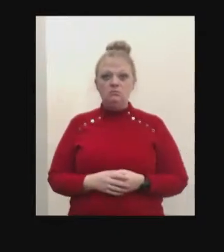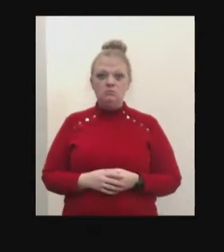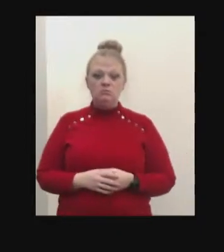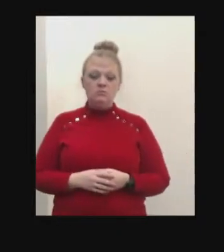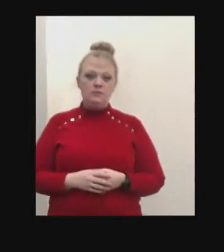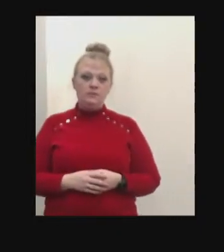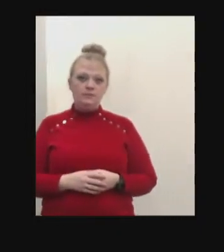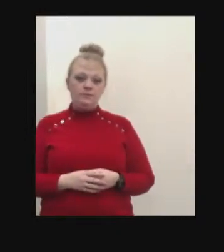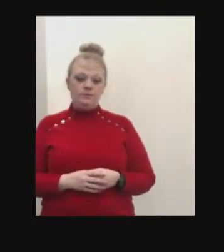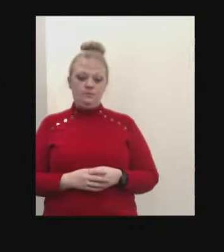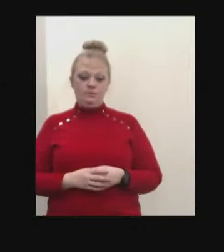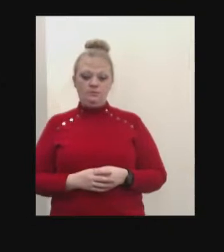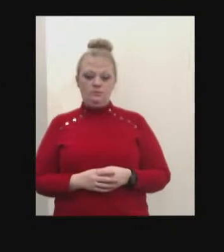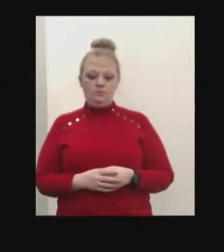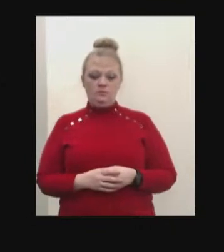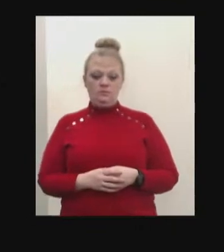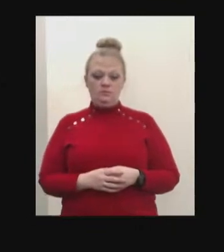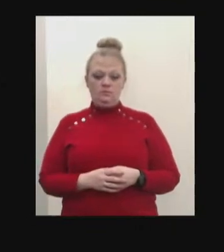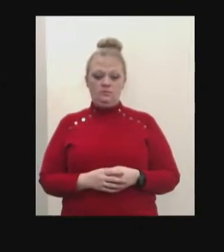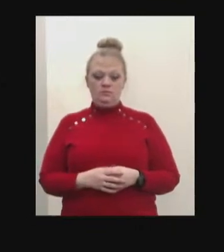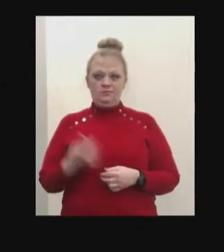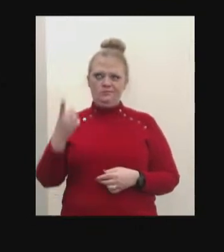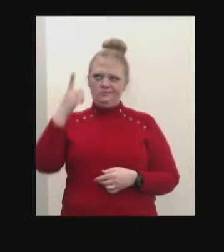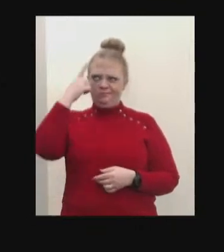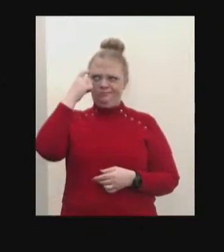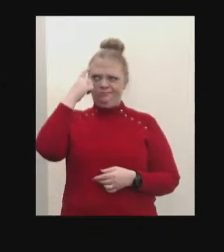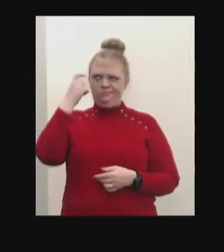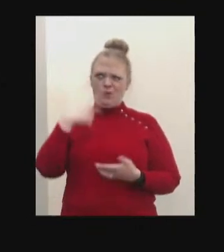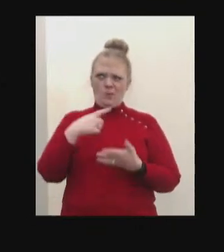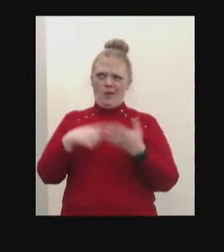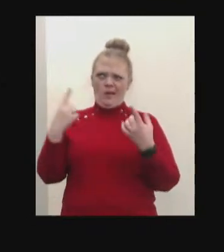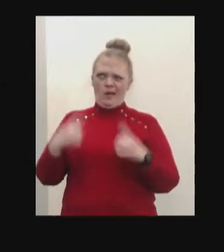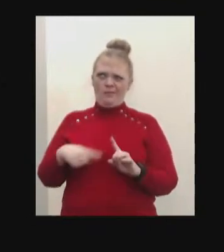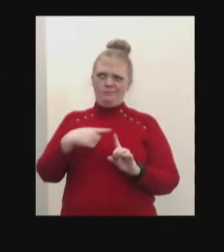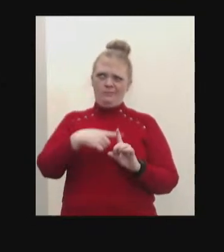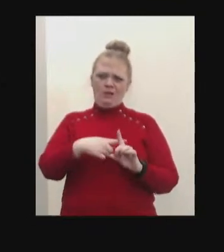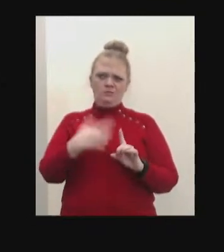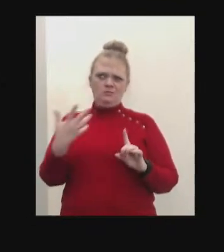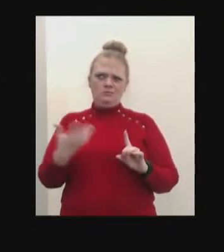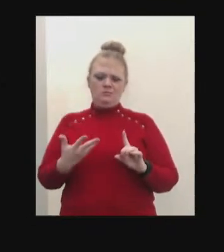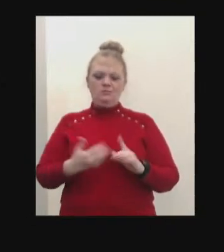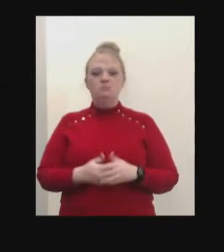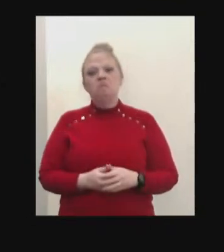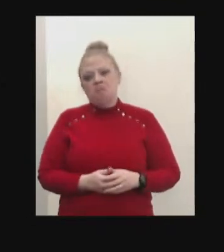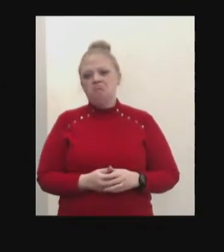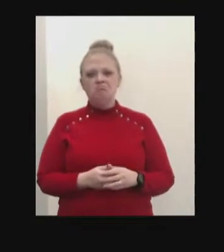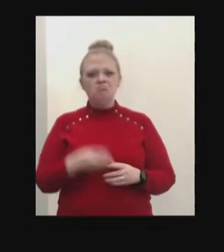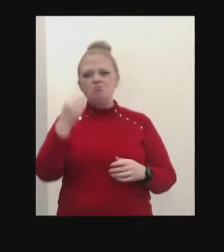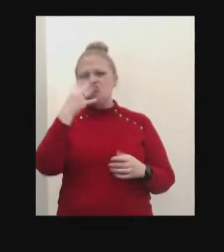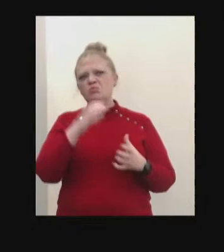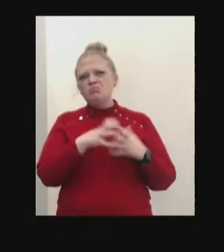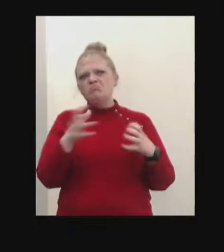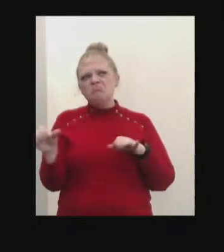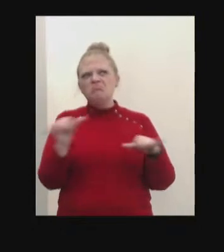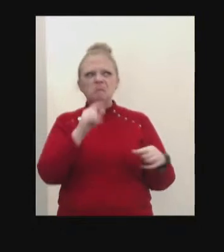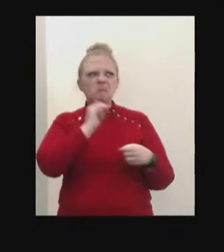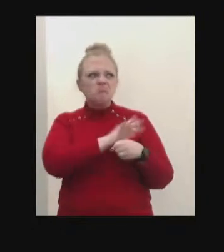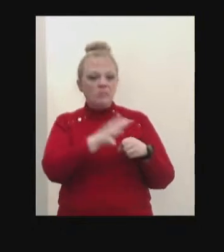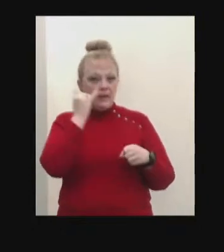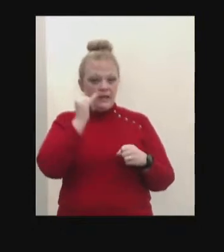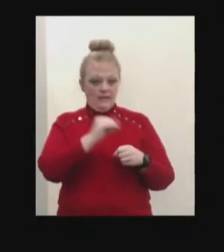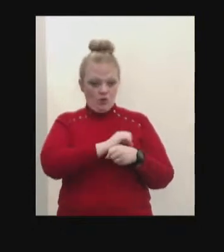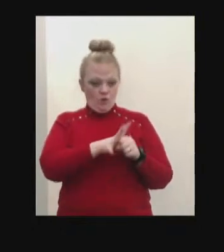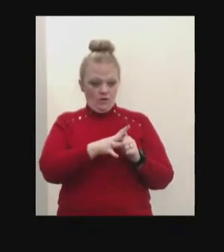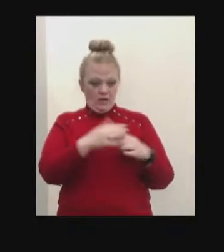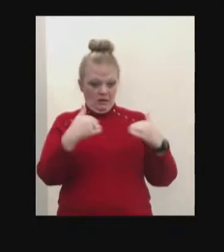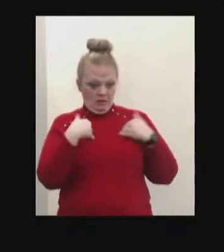you ask, well, what happens? What if I'm positive? So pretty much the same thing with the COVID-19. If you're positive for COVID-19, you'll